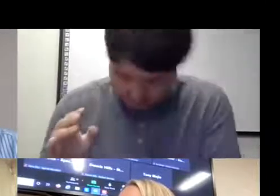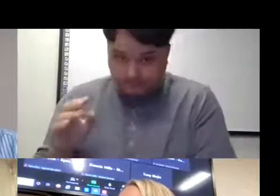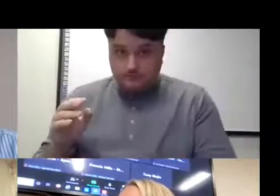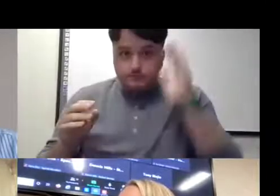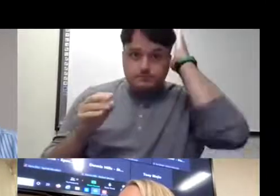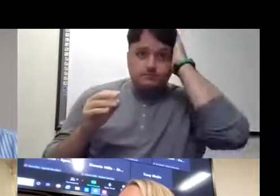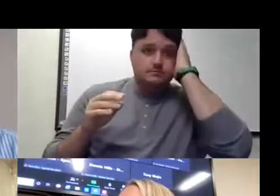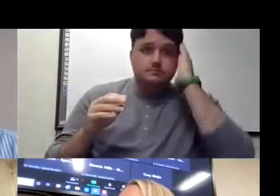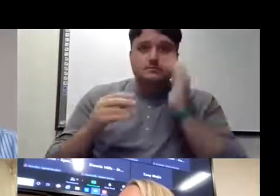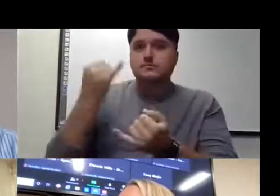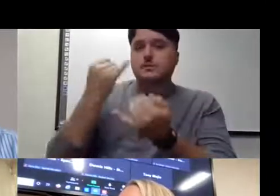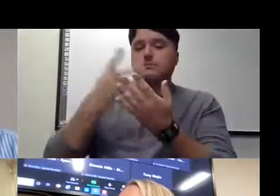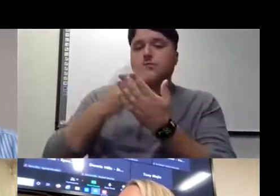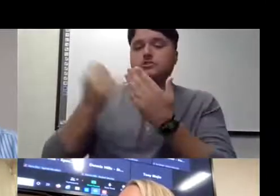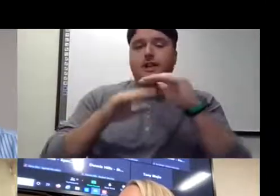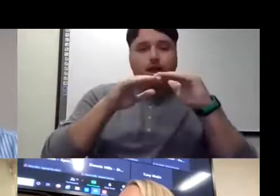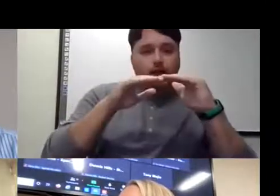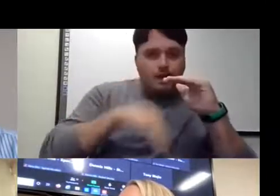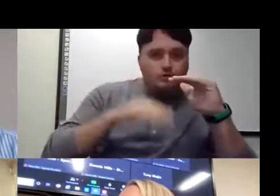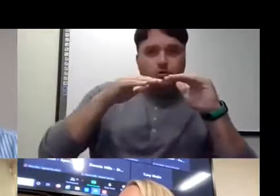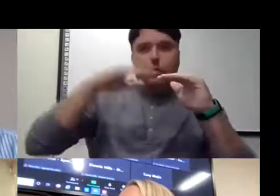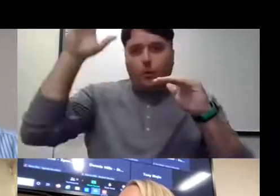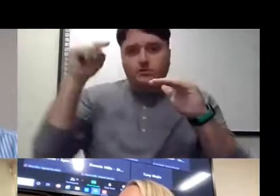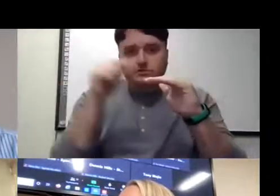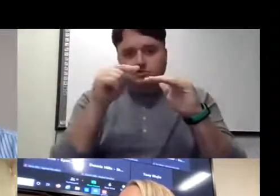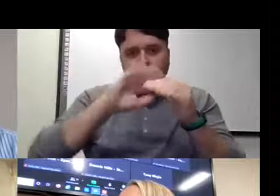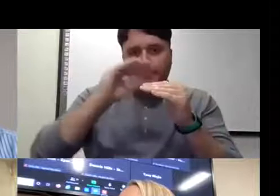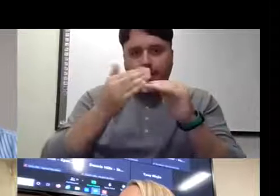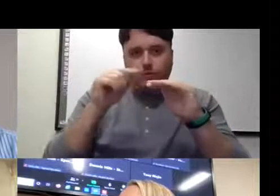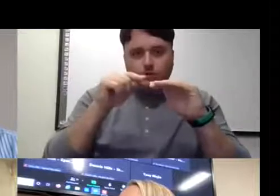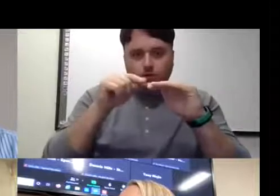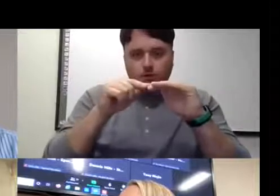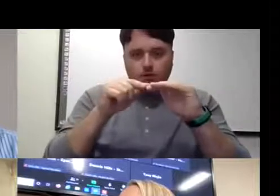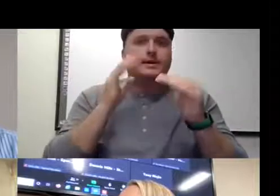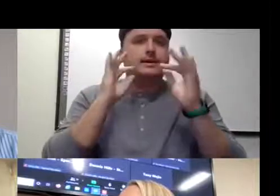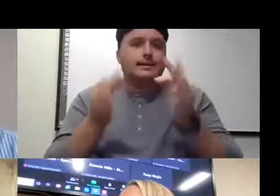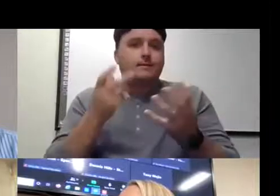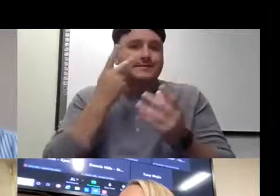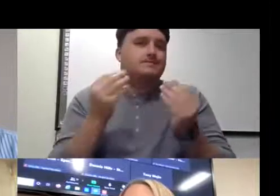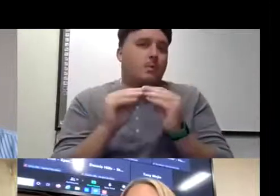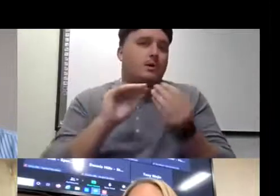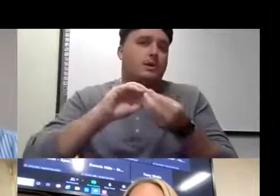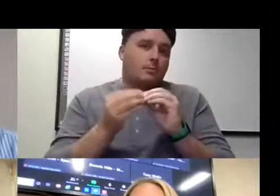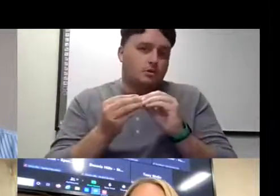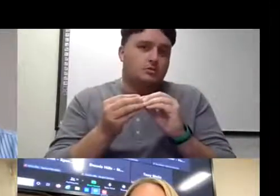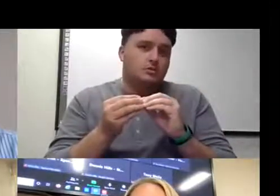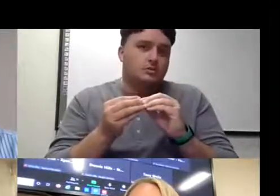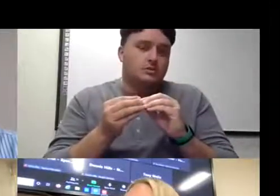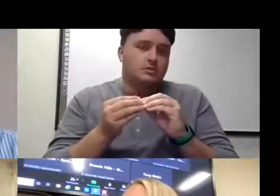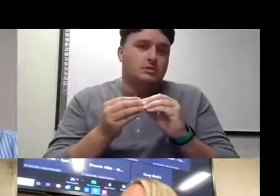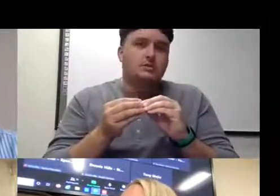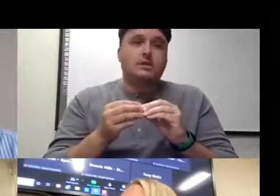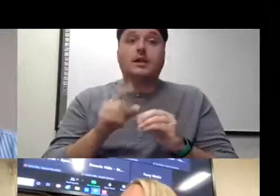like projects under a certain amount, projects over a certain amount. Definitely want to see more numbers, and I actually